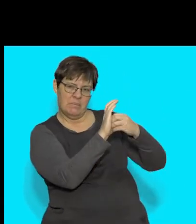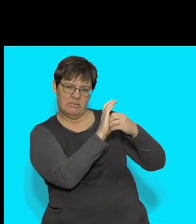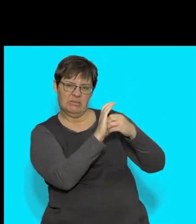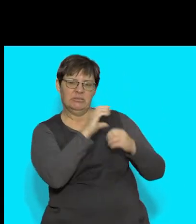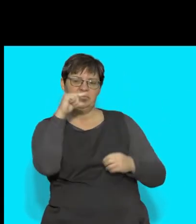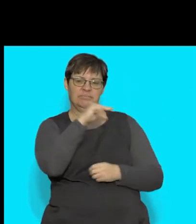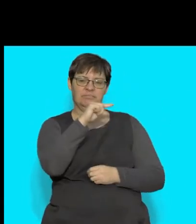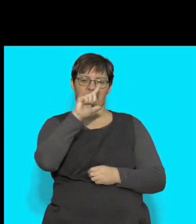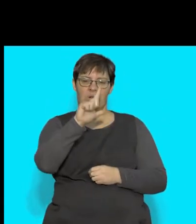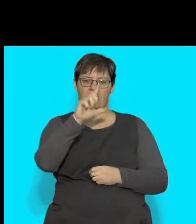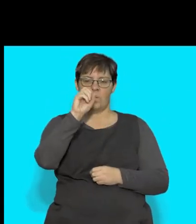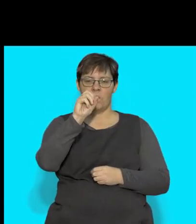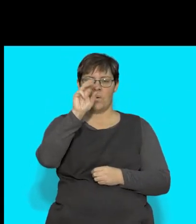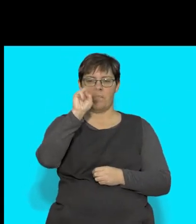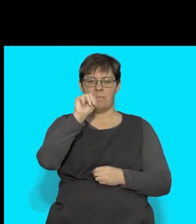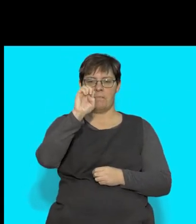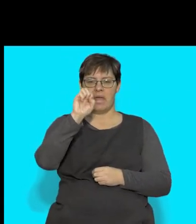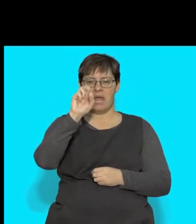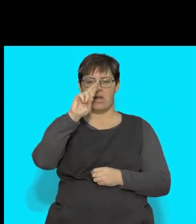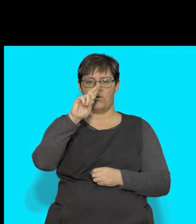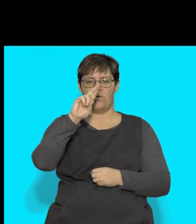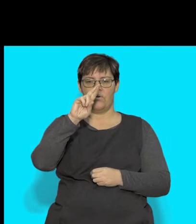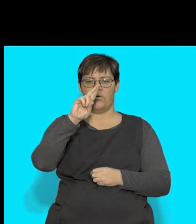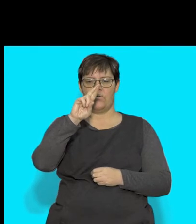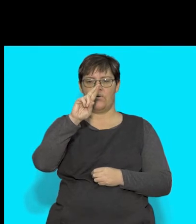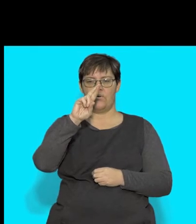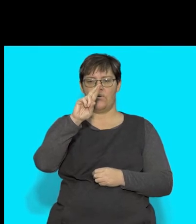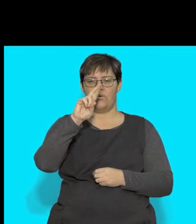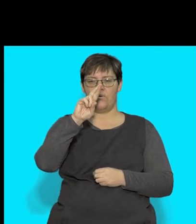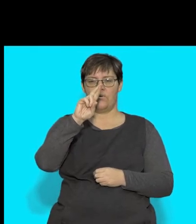last segment that we looked at the process called